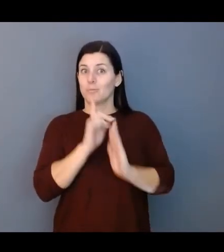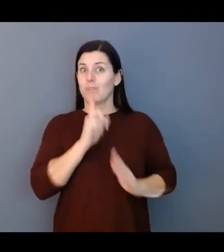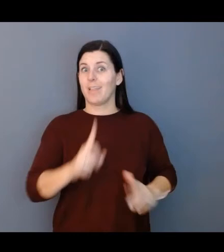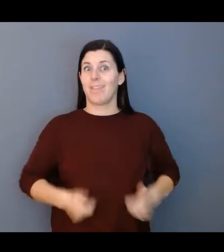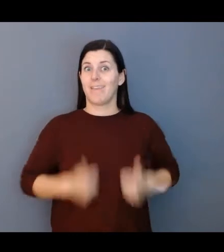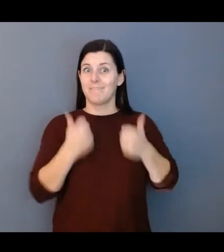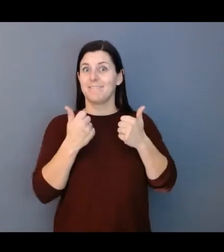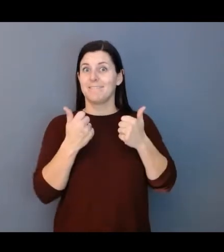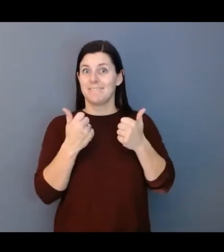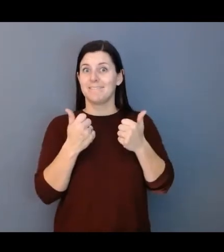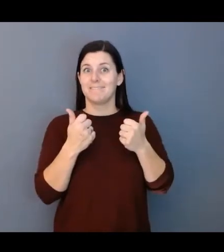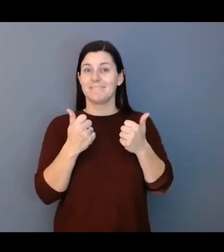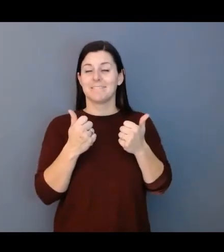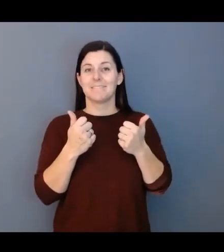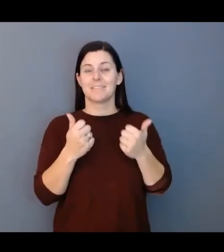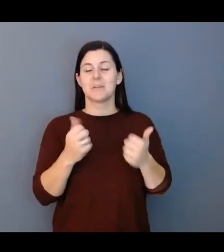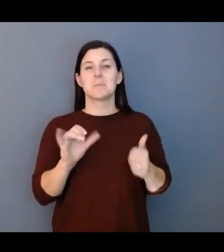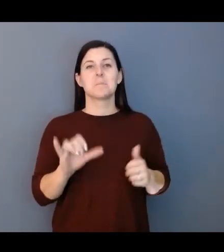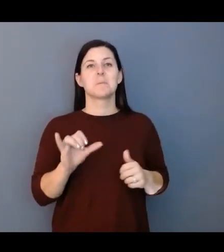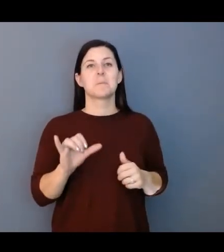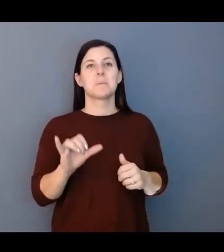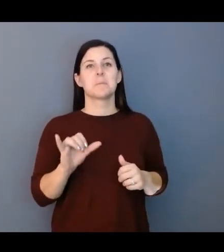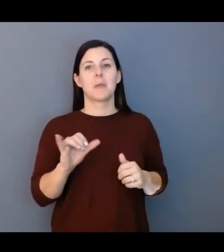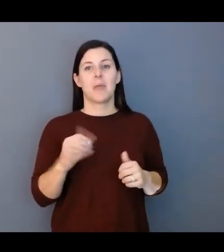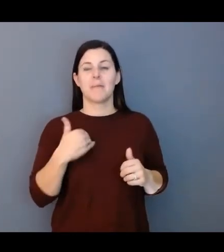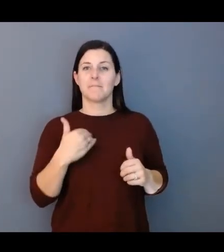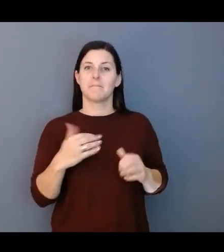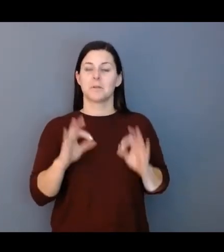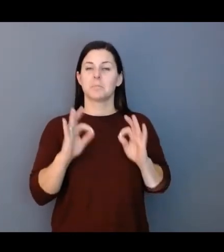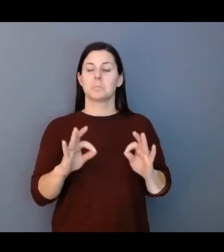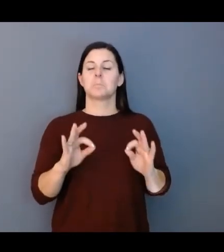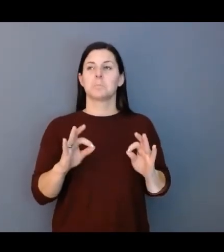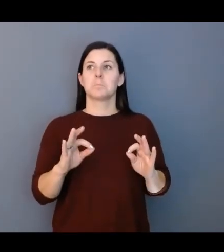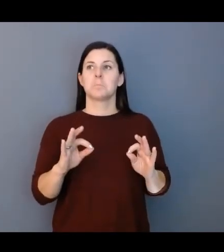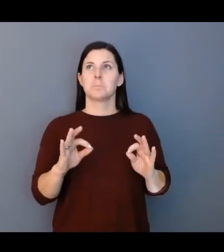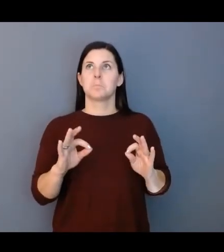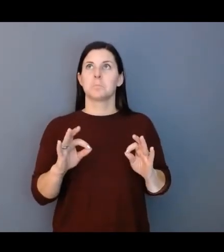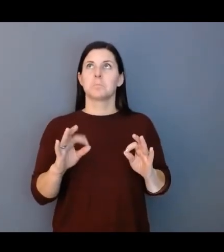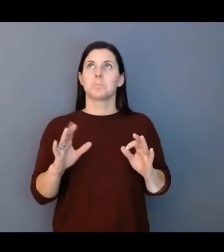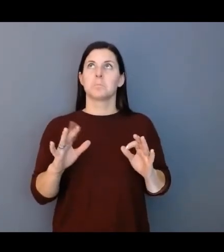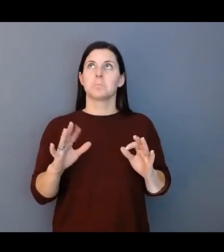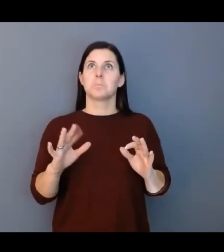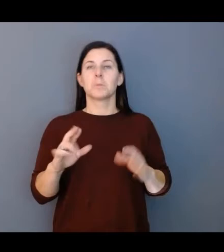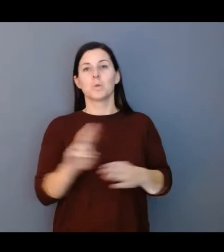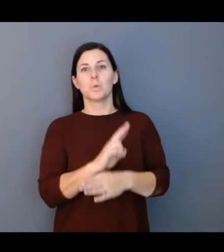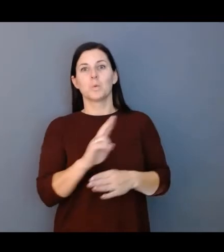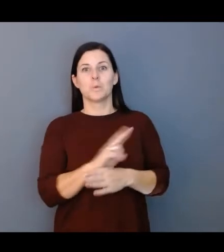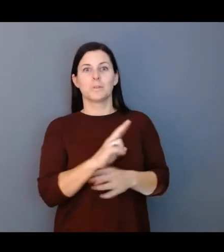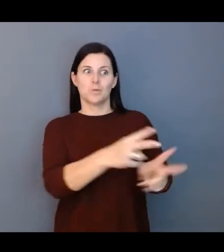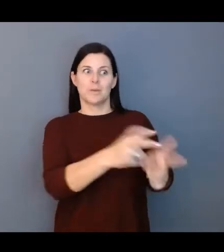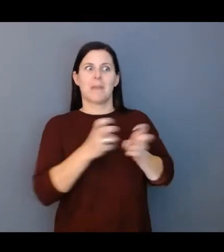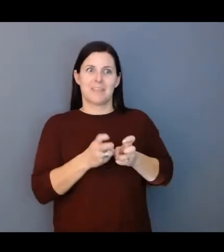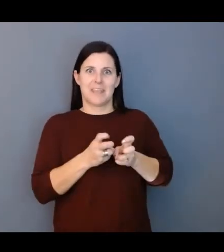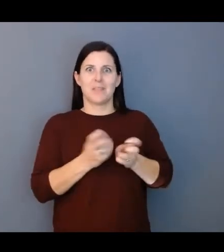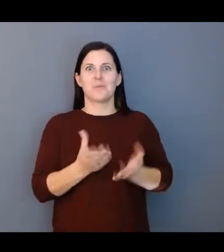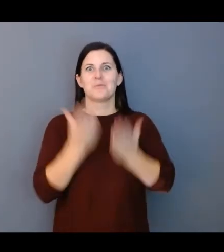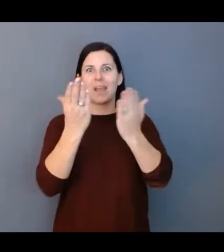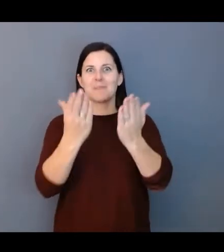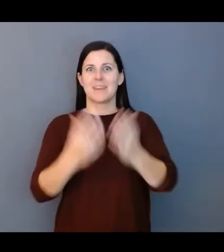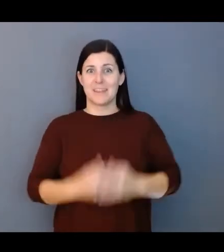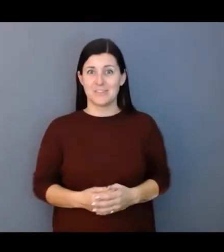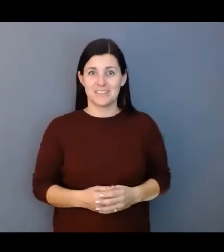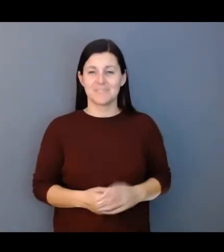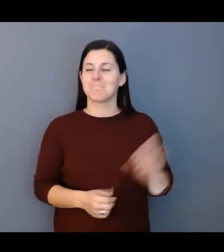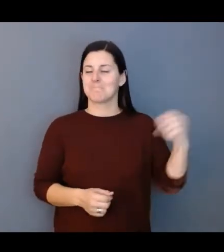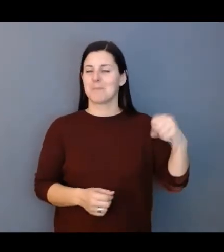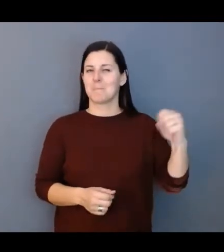in the real world, and you have a sample version of it that you would use to get these instance recommendations.